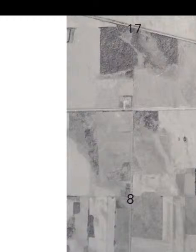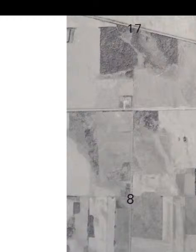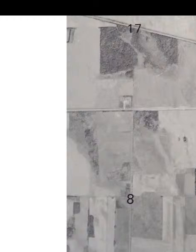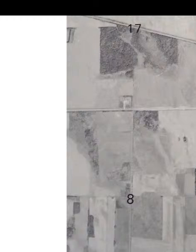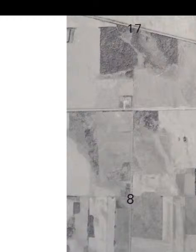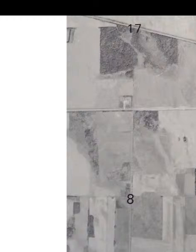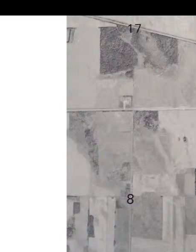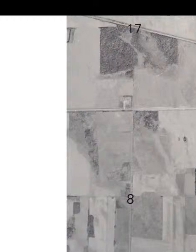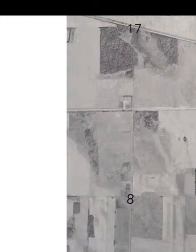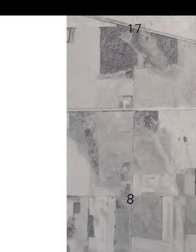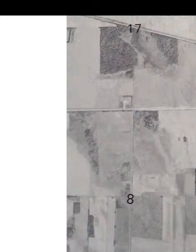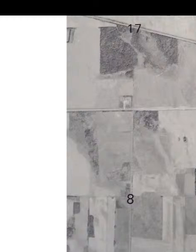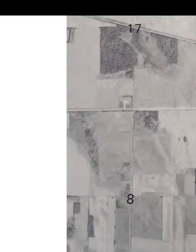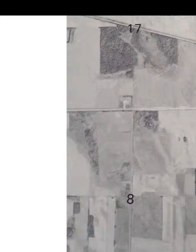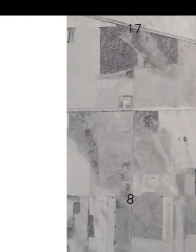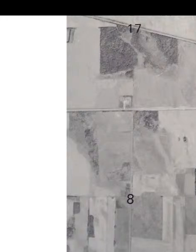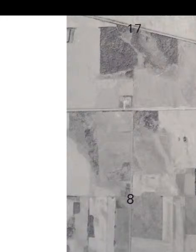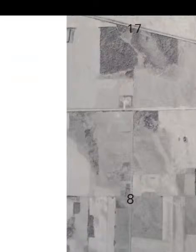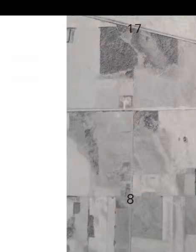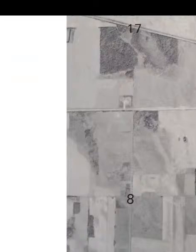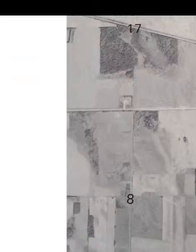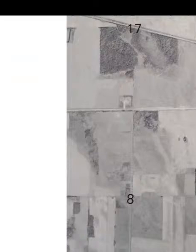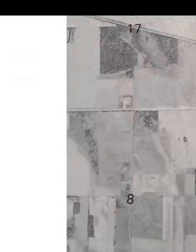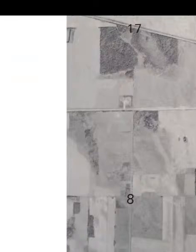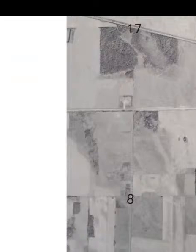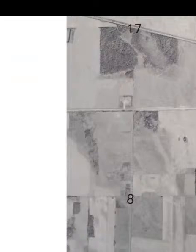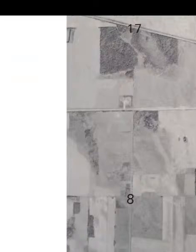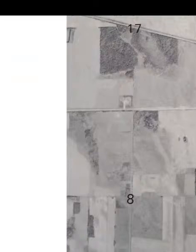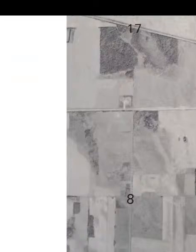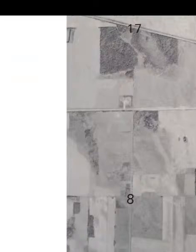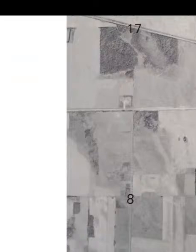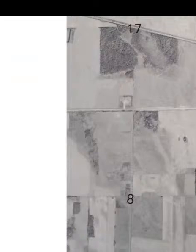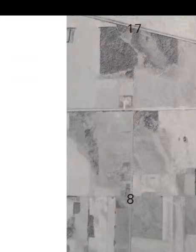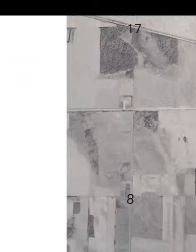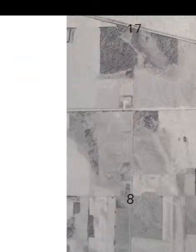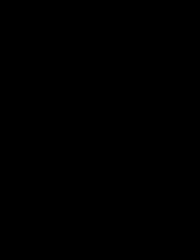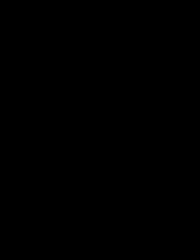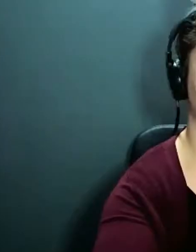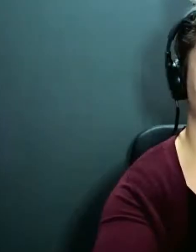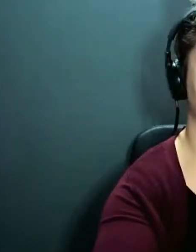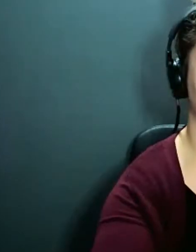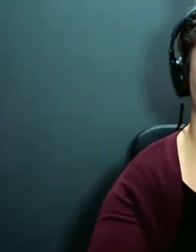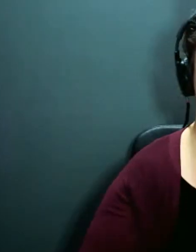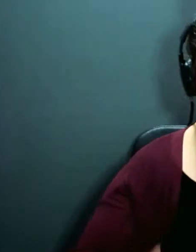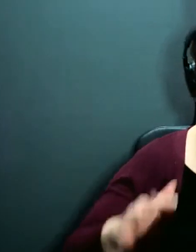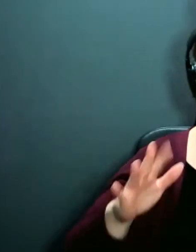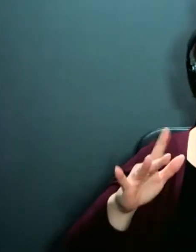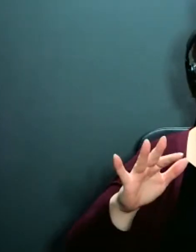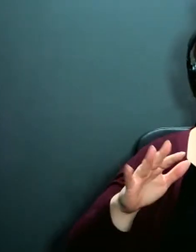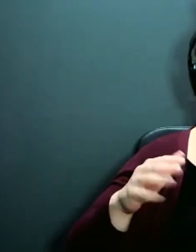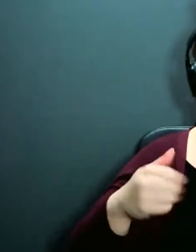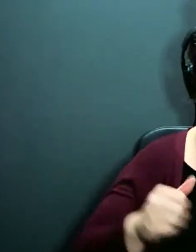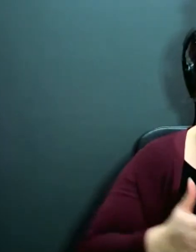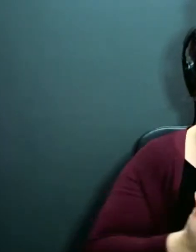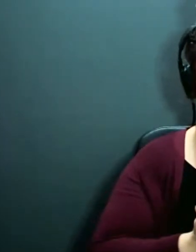and thank you so much Trisha lost my pointer here and when I find it again I will stop sharing